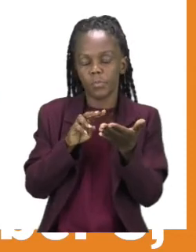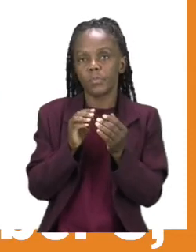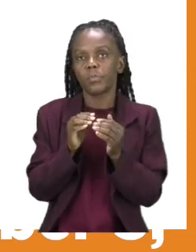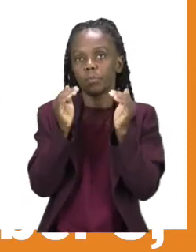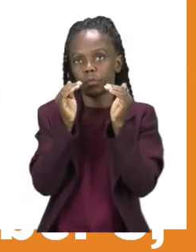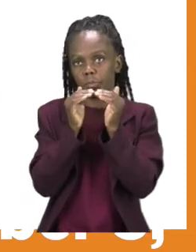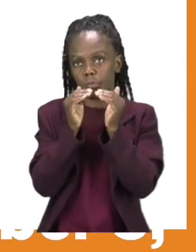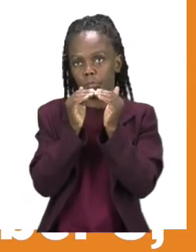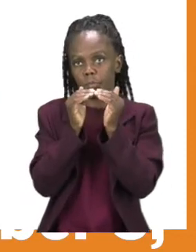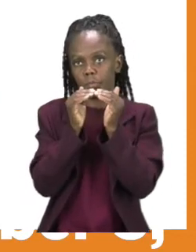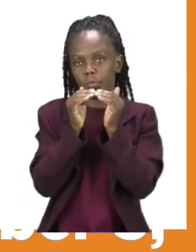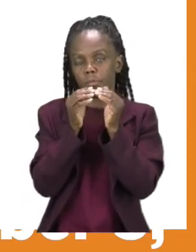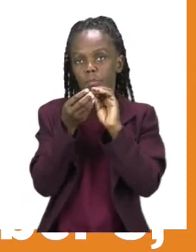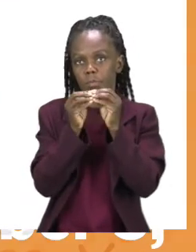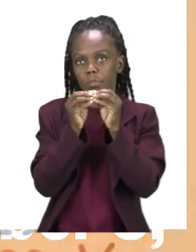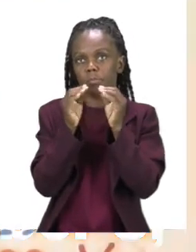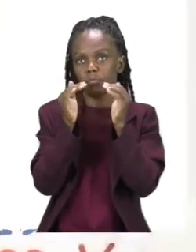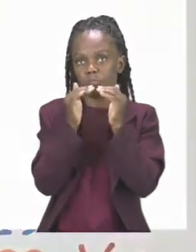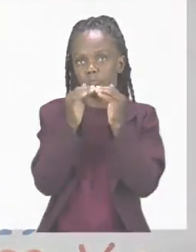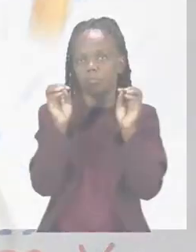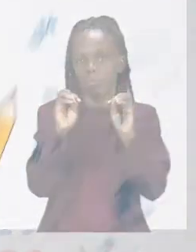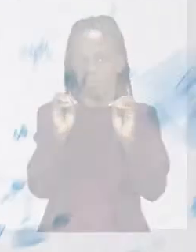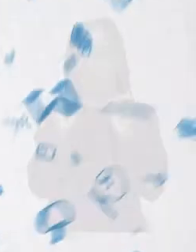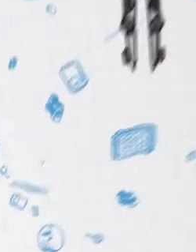odd and even numbers.